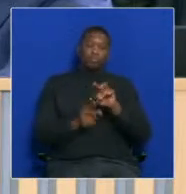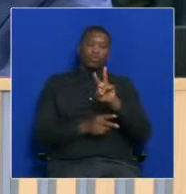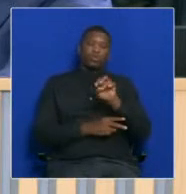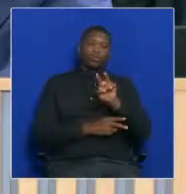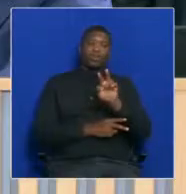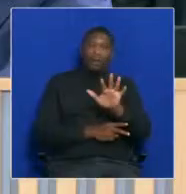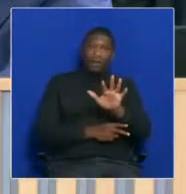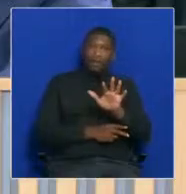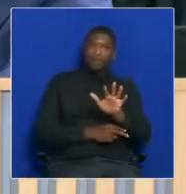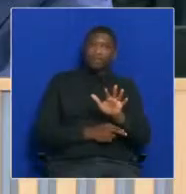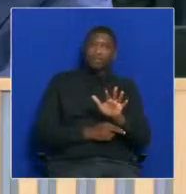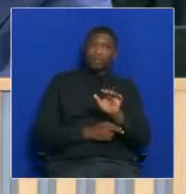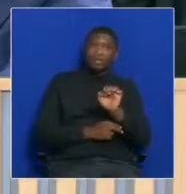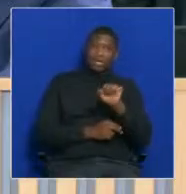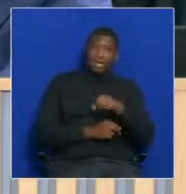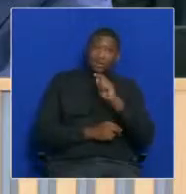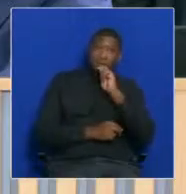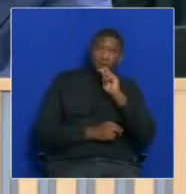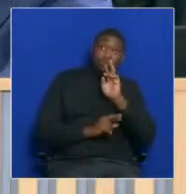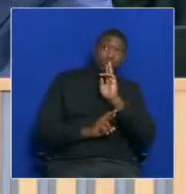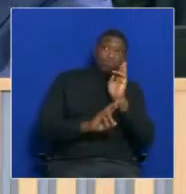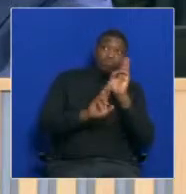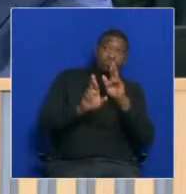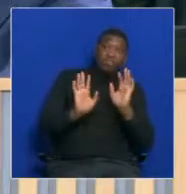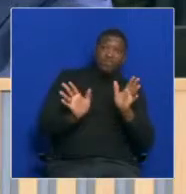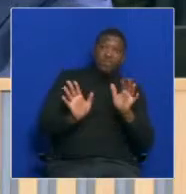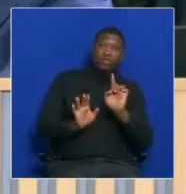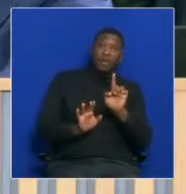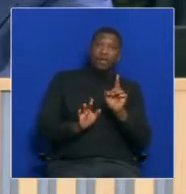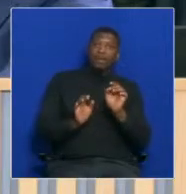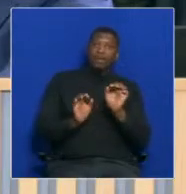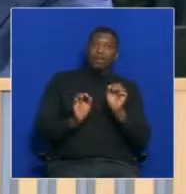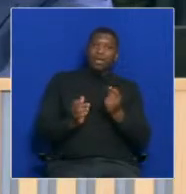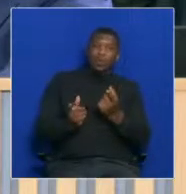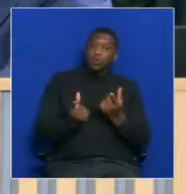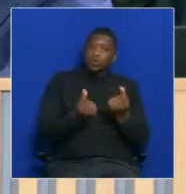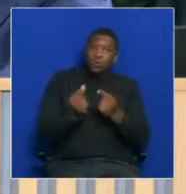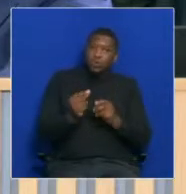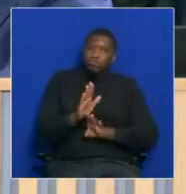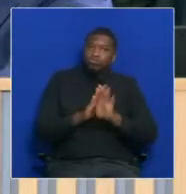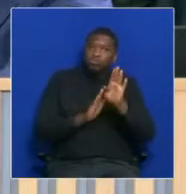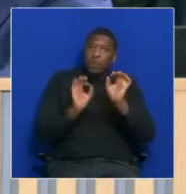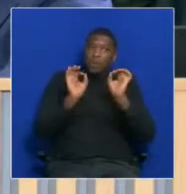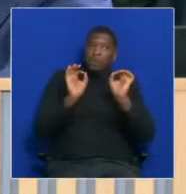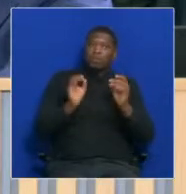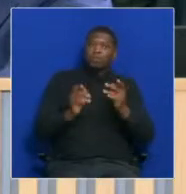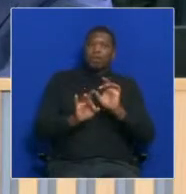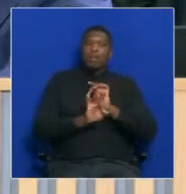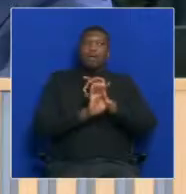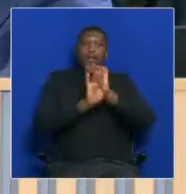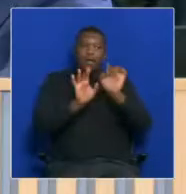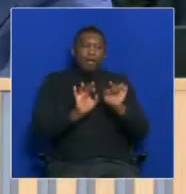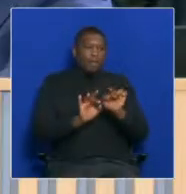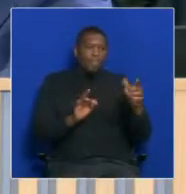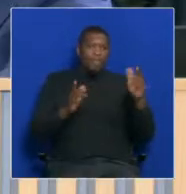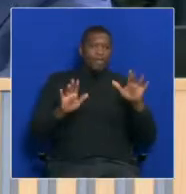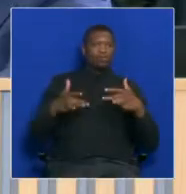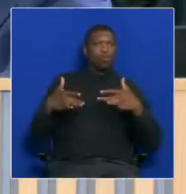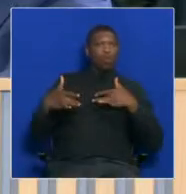nothing was done, it's clear from their emails and their communication that they raised concerns about how things were